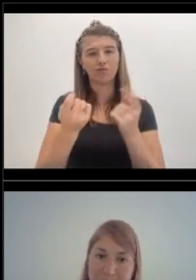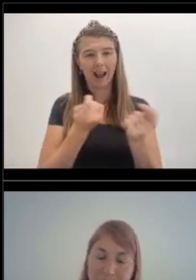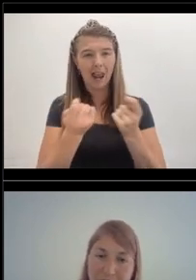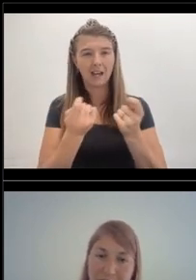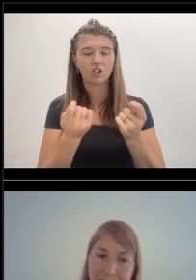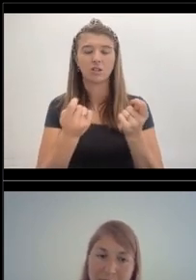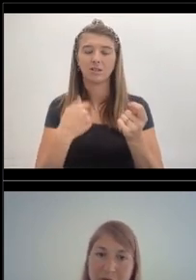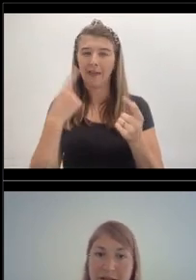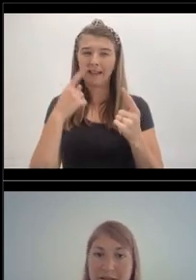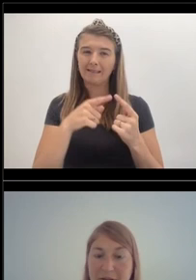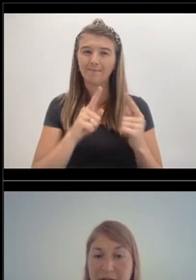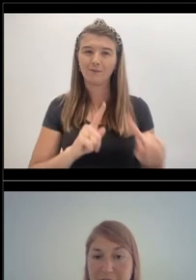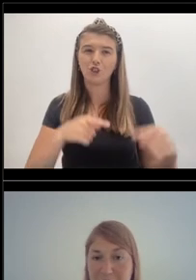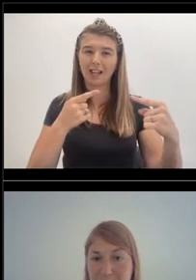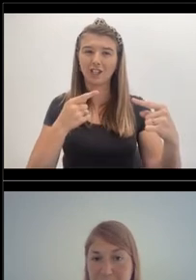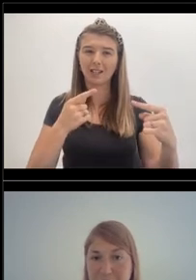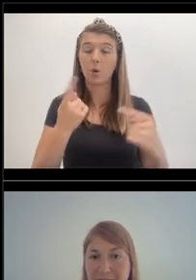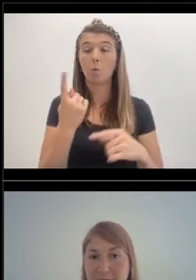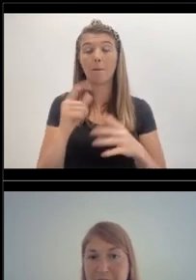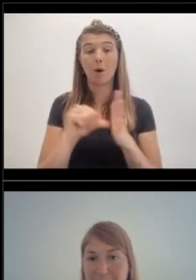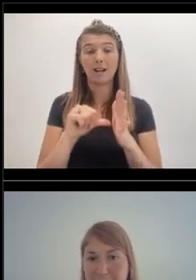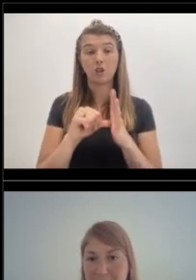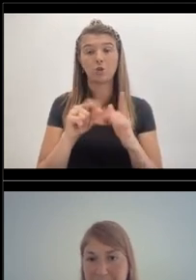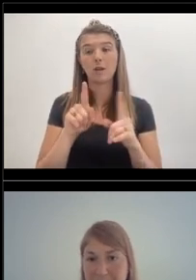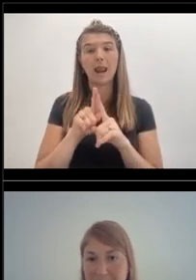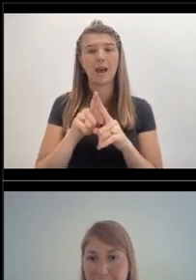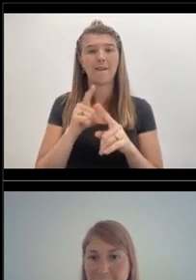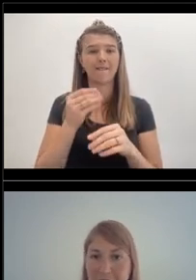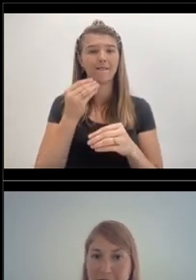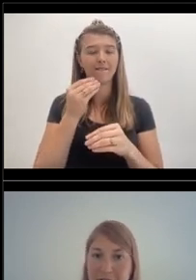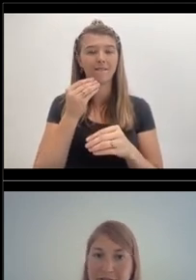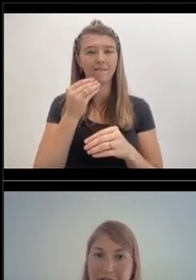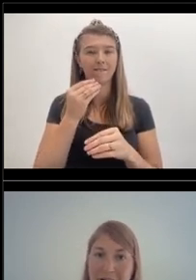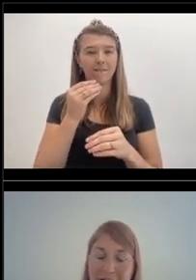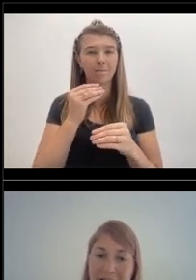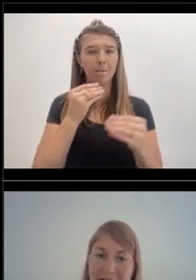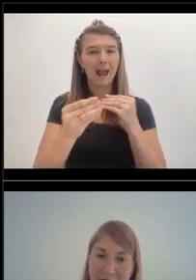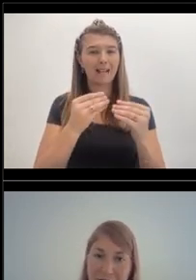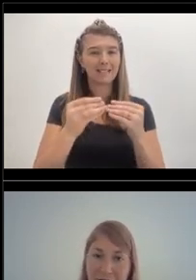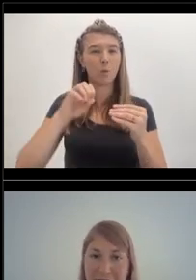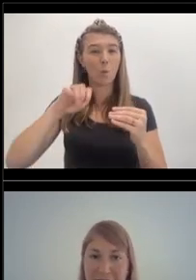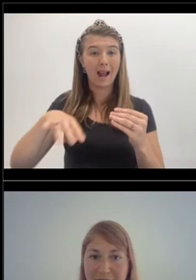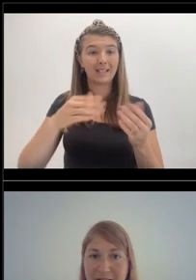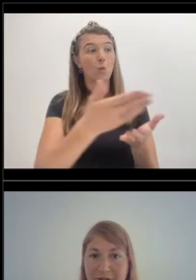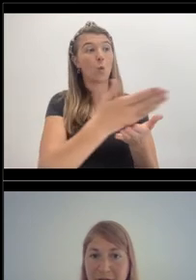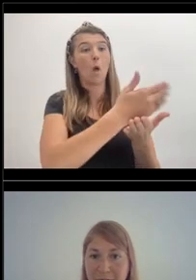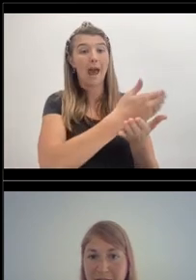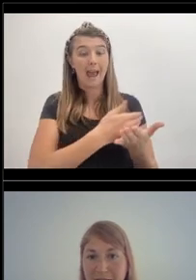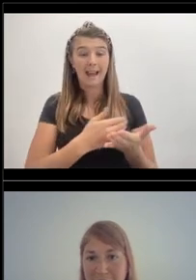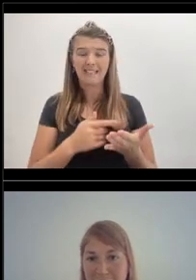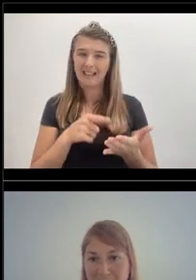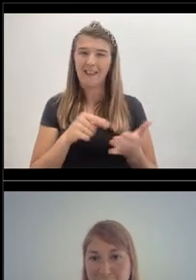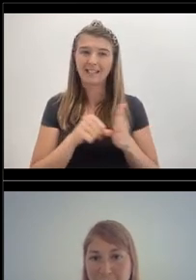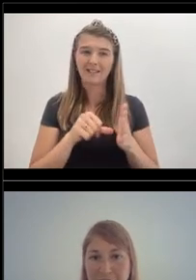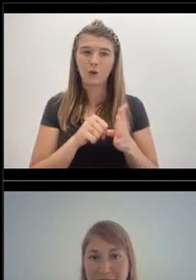was to get the feedstock, so to get the plastic waste, because it's not like crude oil that you get it with a